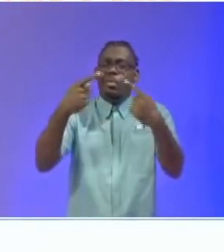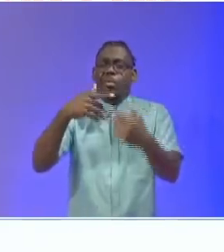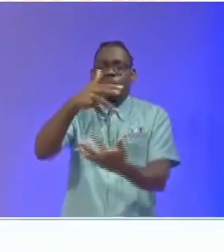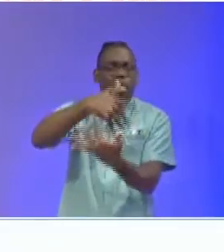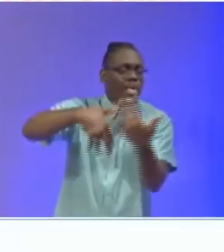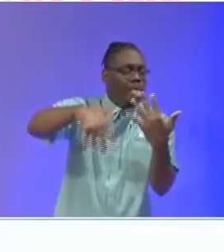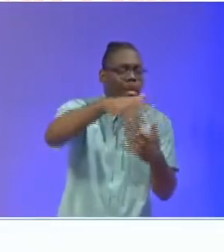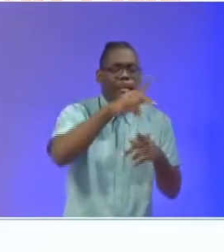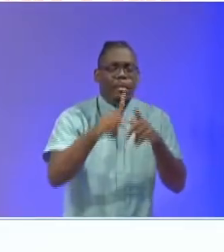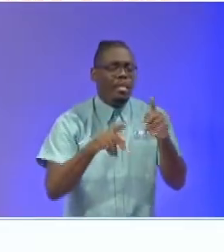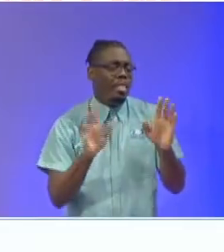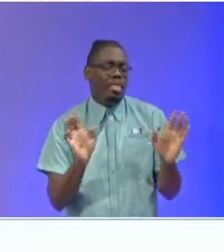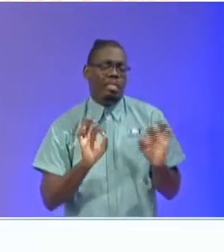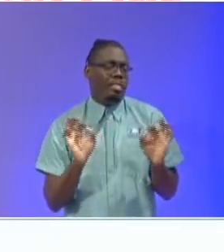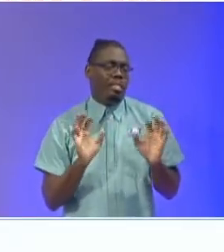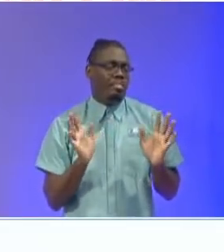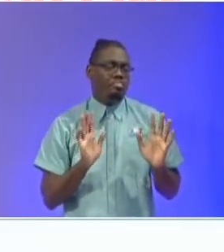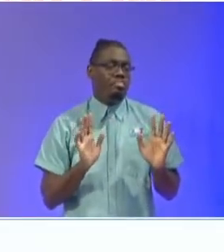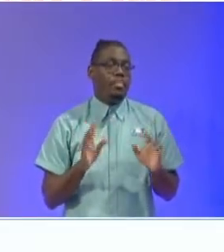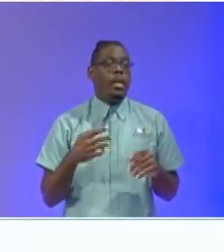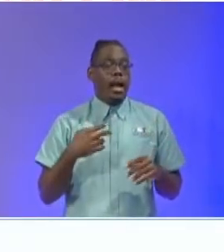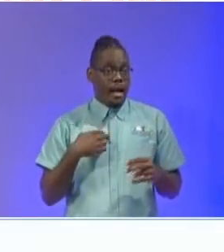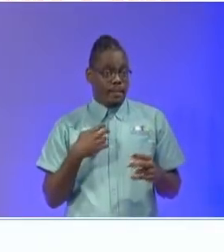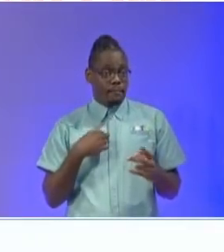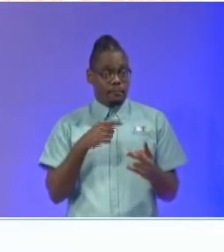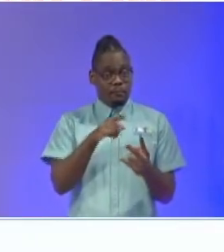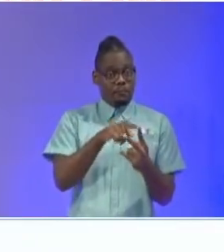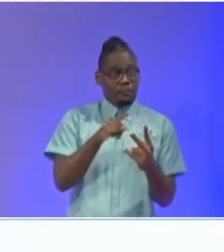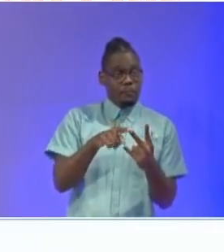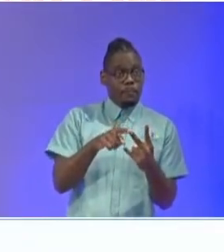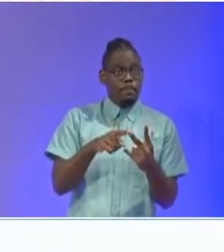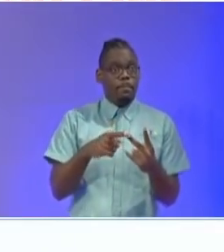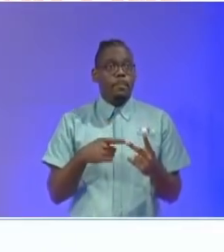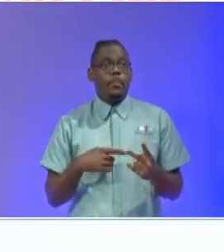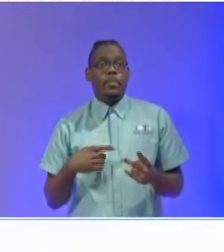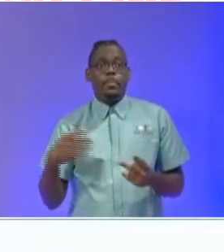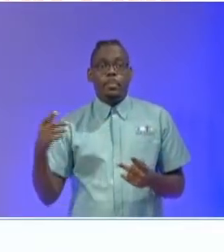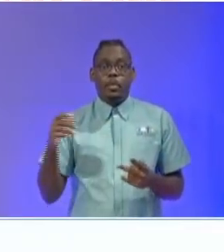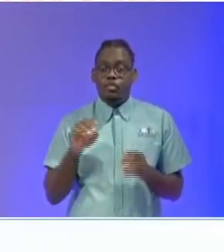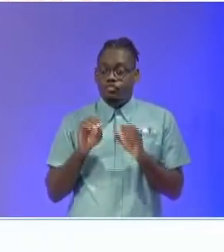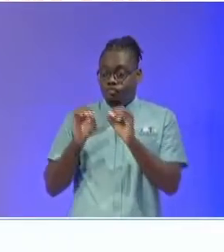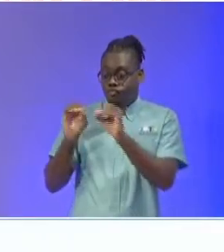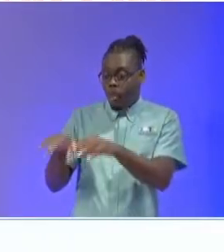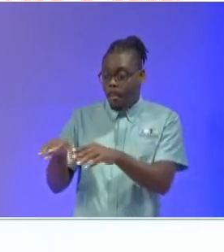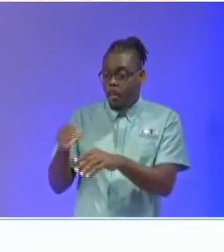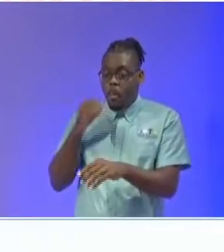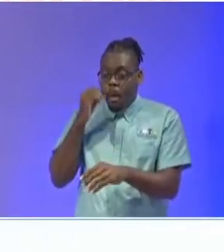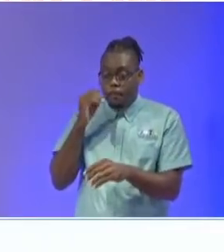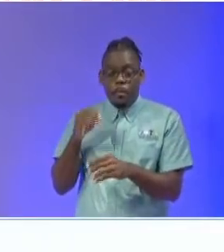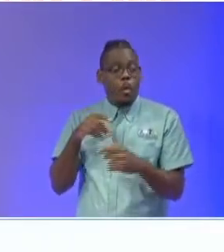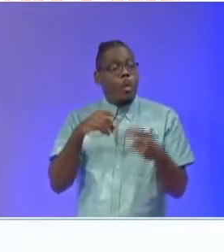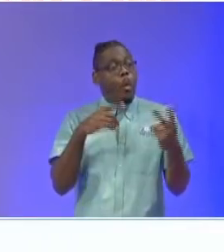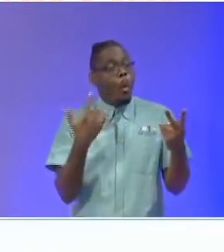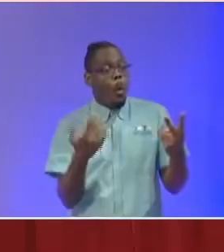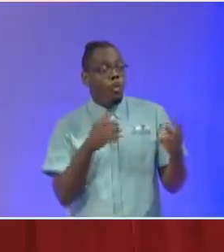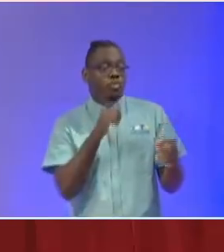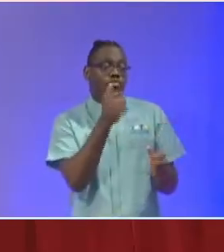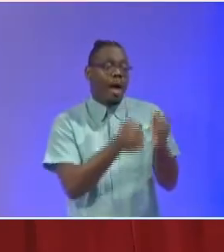are pharmacies with drive-through, and engage someone who could help you get your medication. Okay? Thank you very